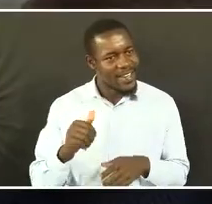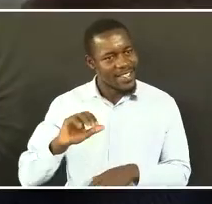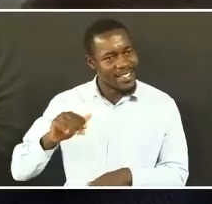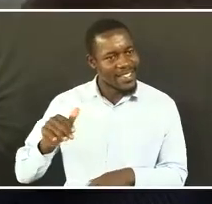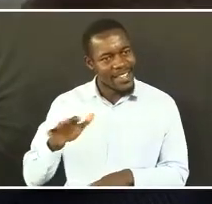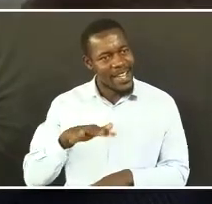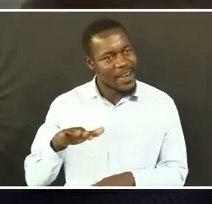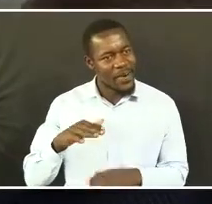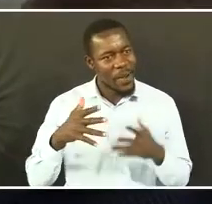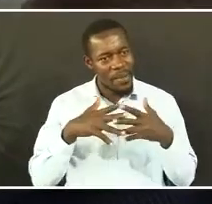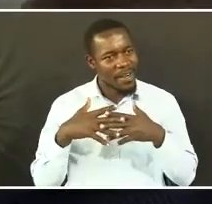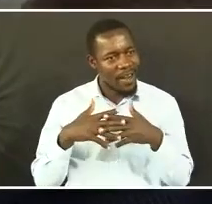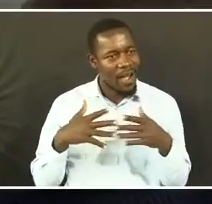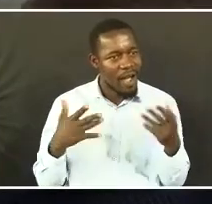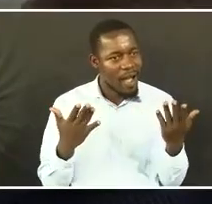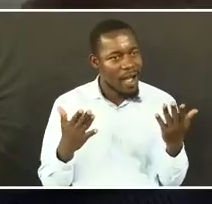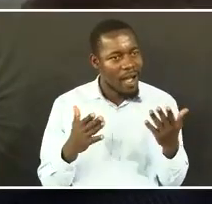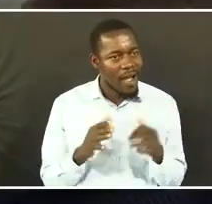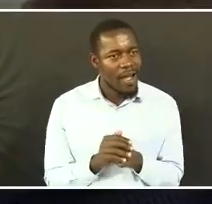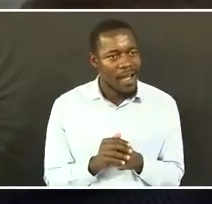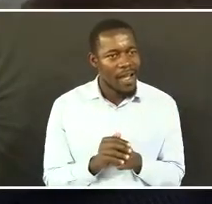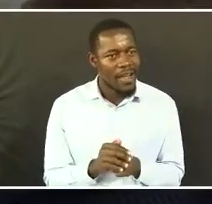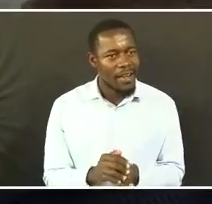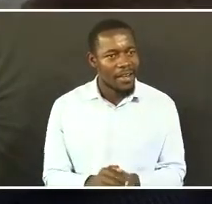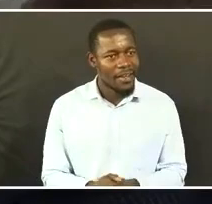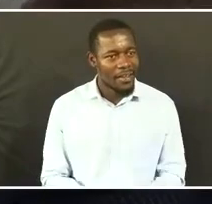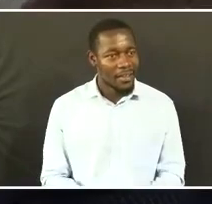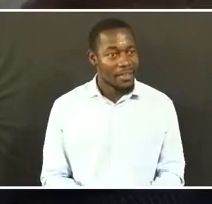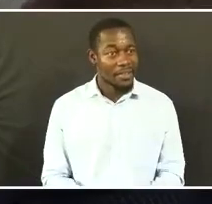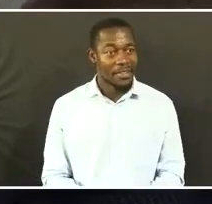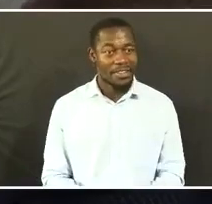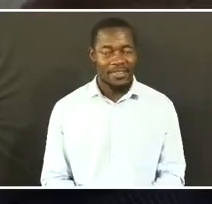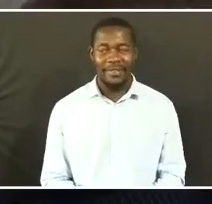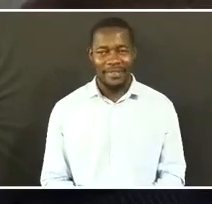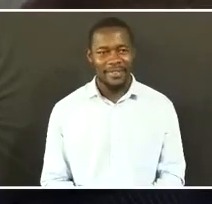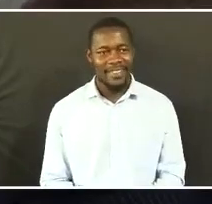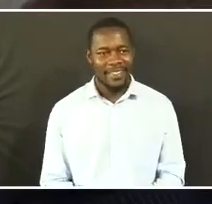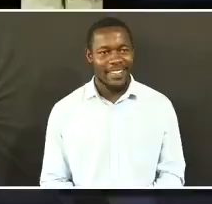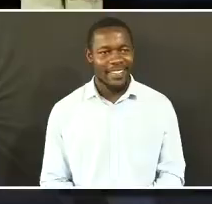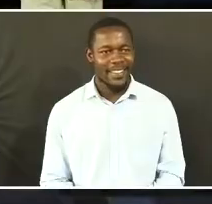Oh, yes. What city in America do you think the prodigal son and his father were living?